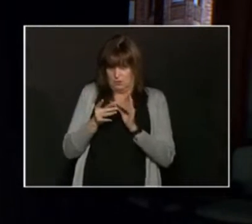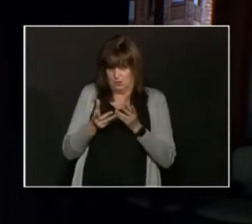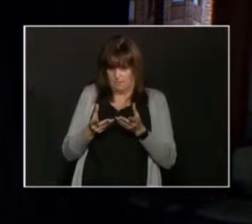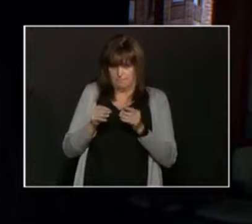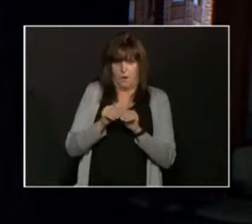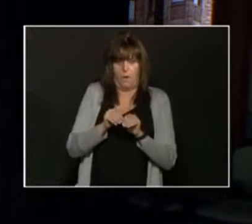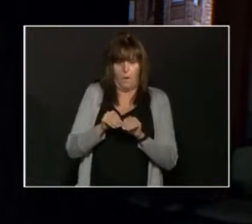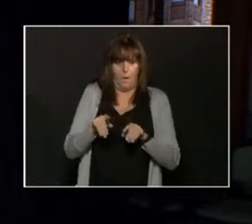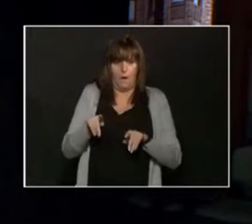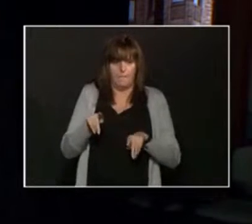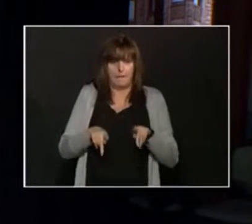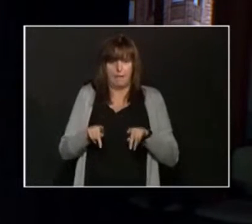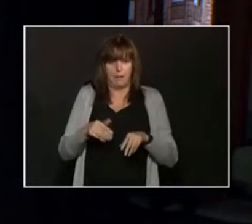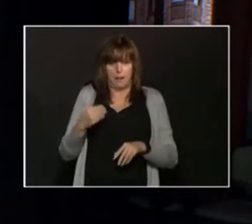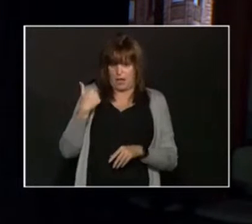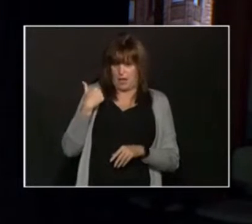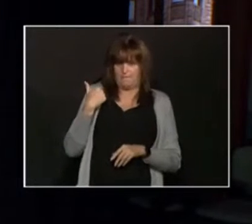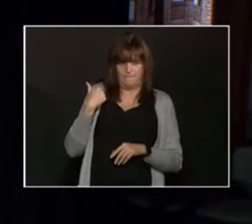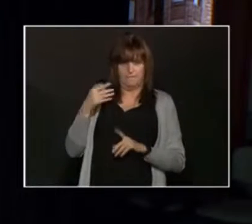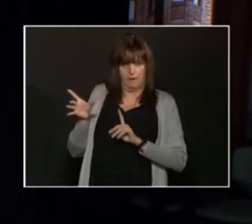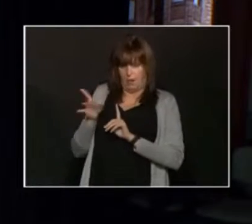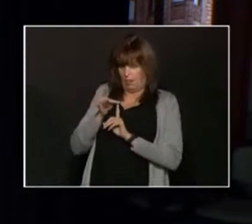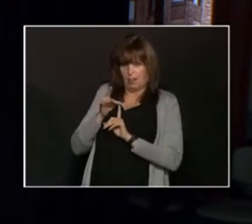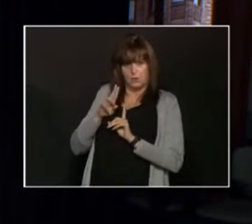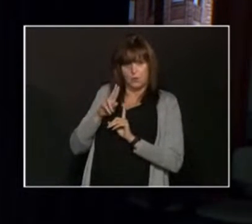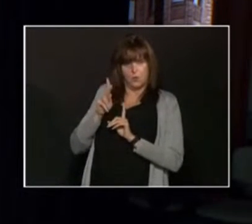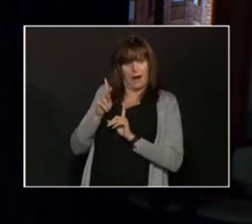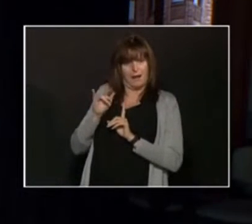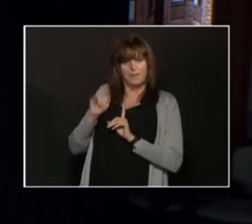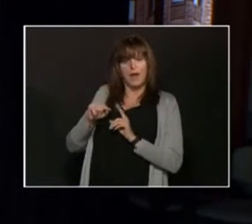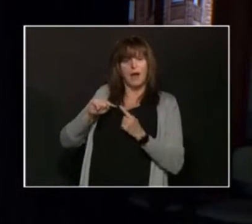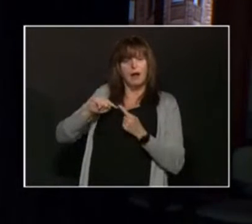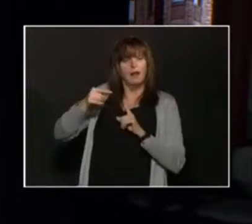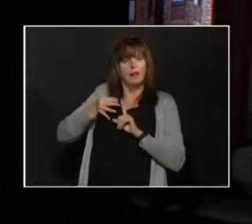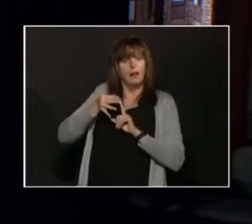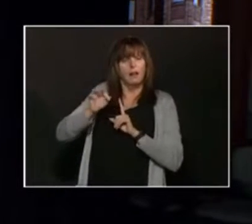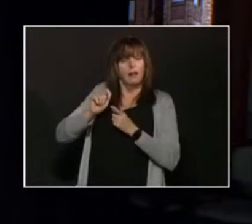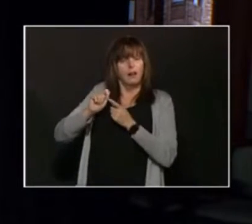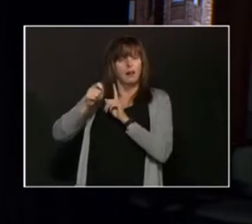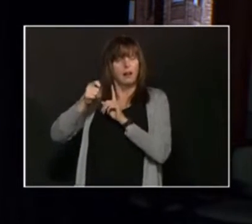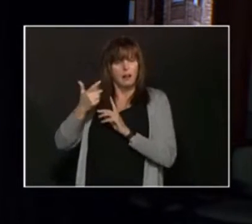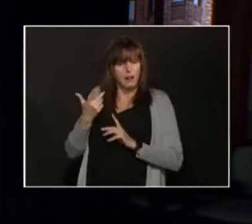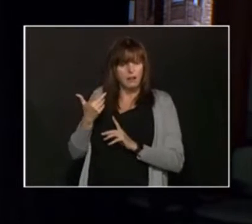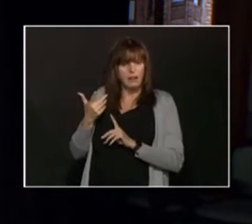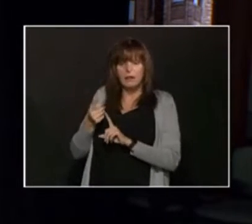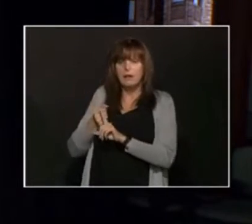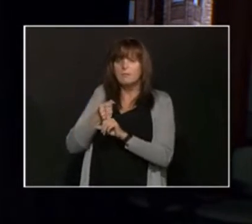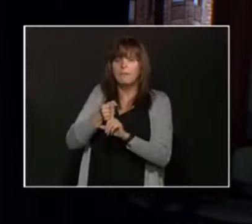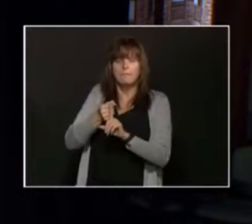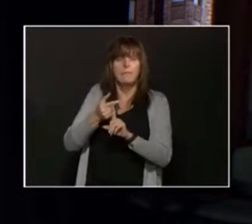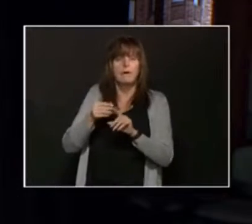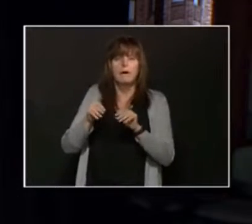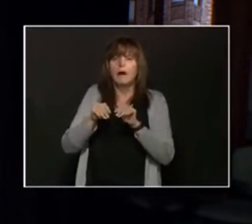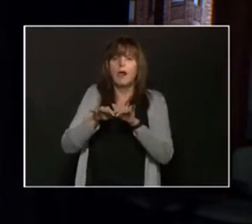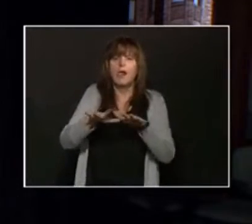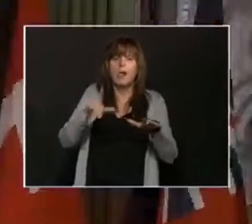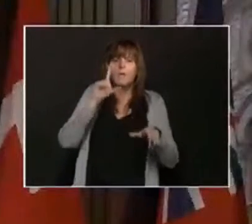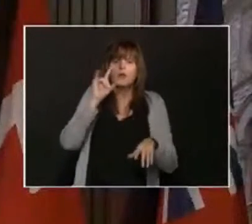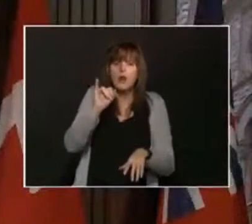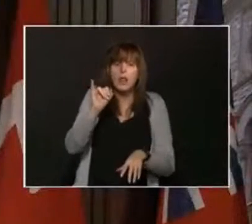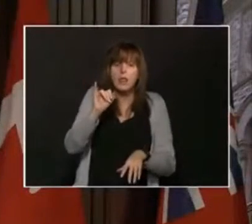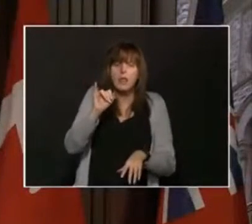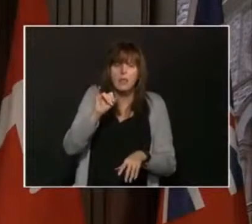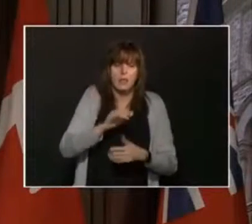So do you know sort of where that growth rate is affected with that variant at the moment? Sure. So we can't tell